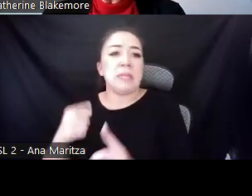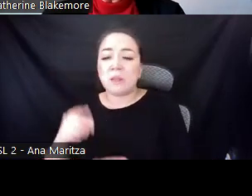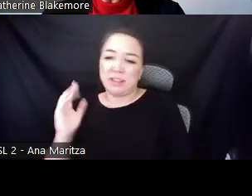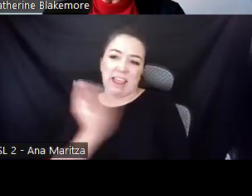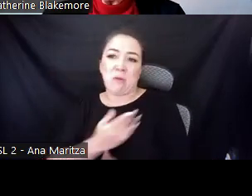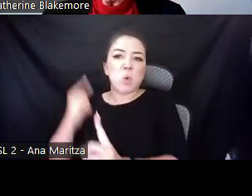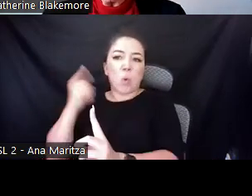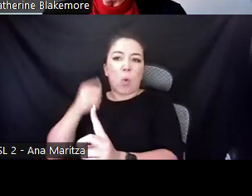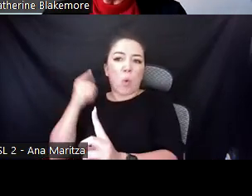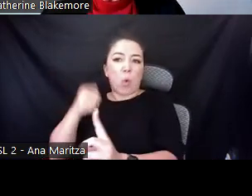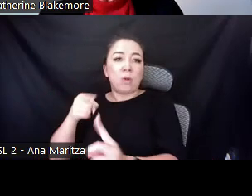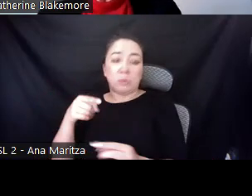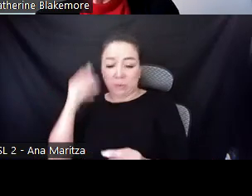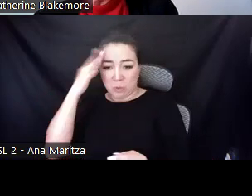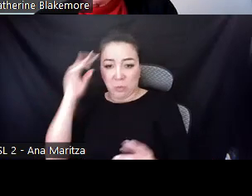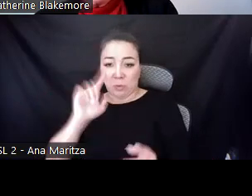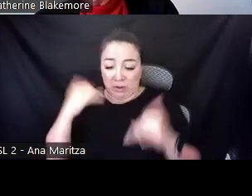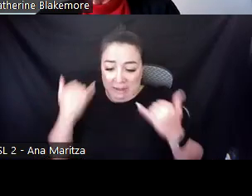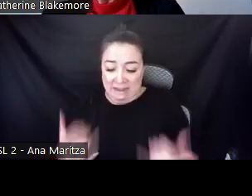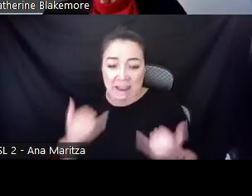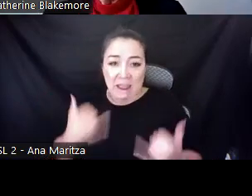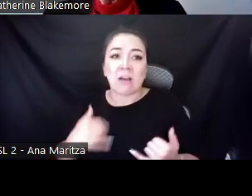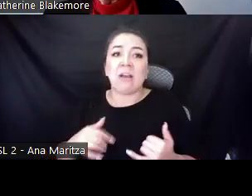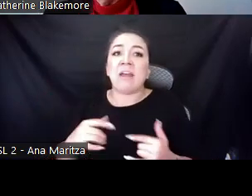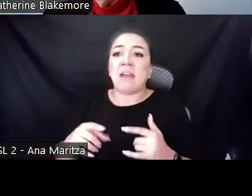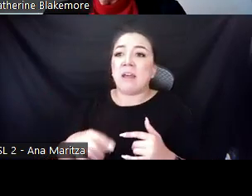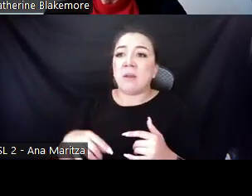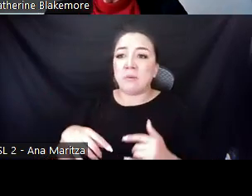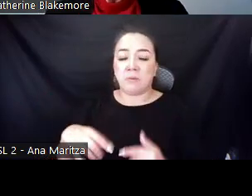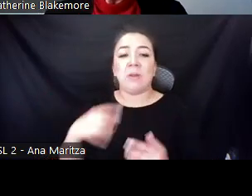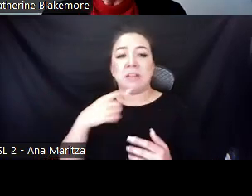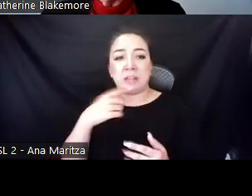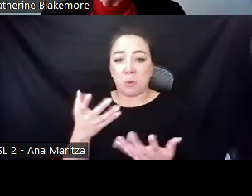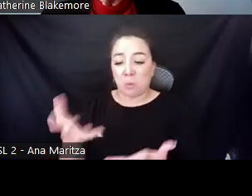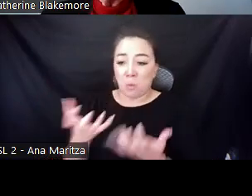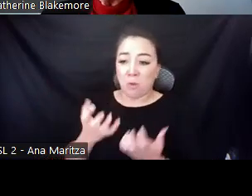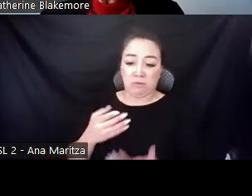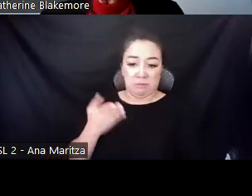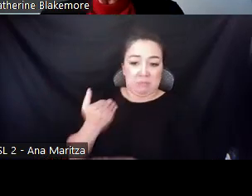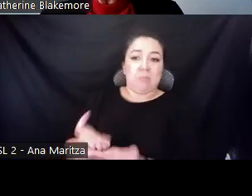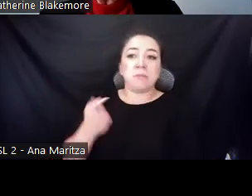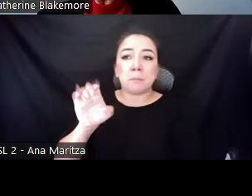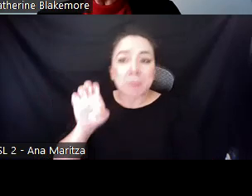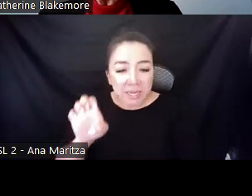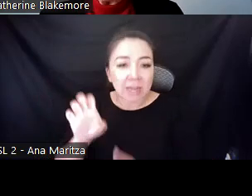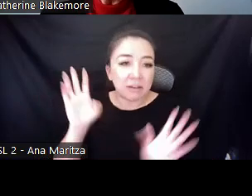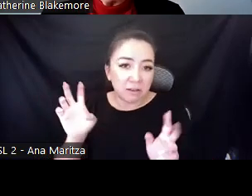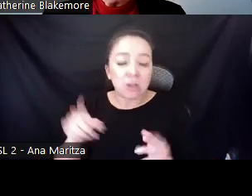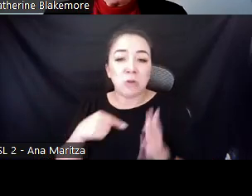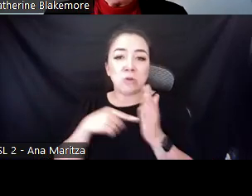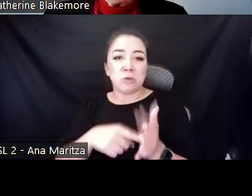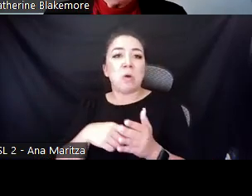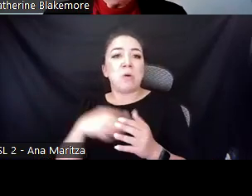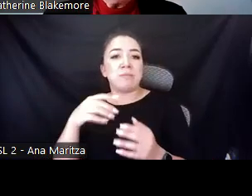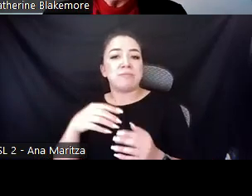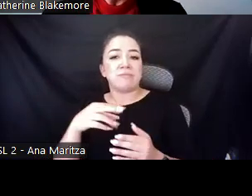know where we are now and we then state where we want to be, then we'll be able to show sort of the outcome we